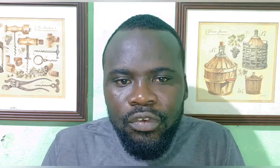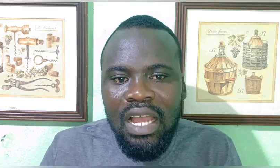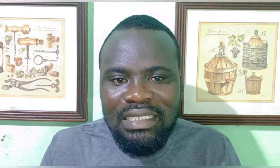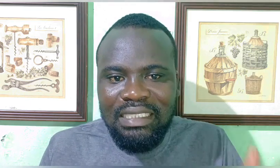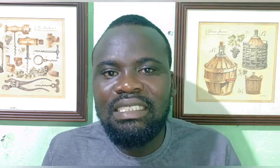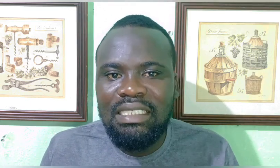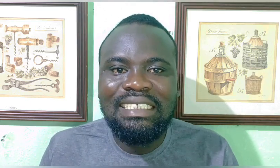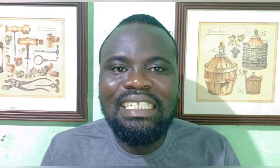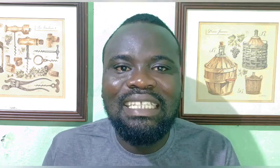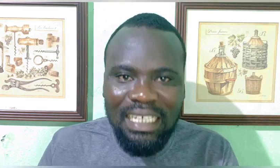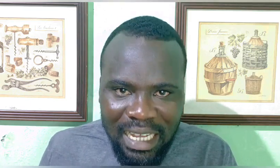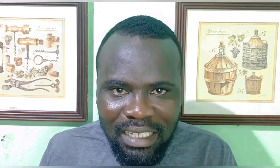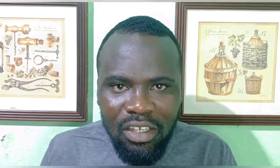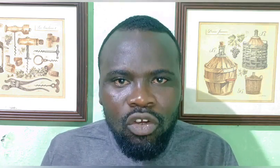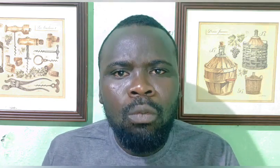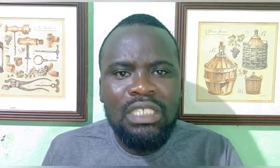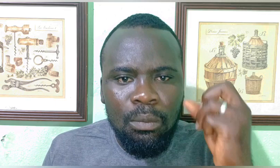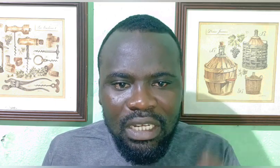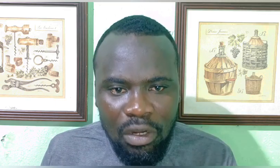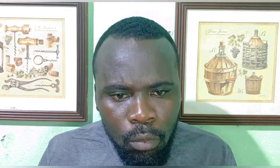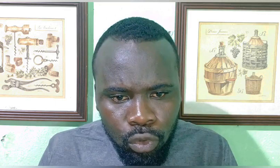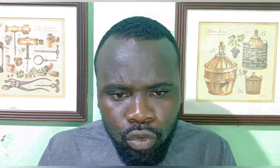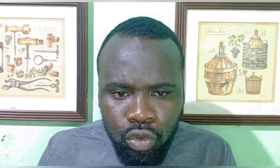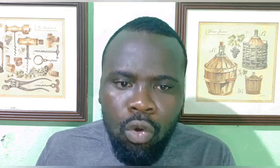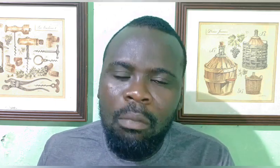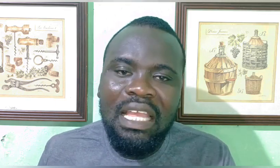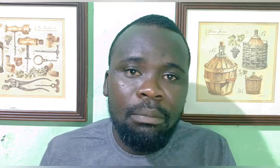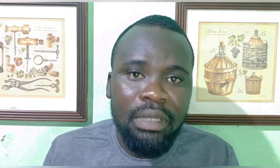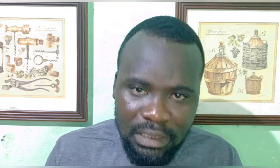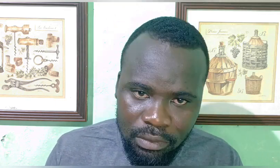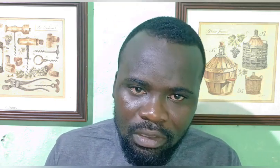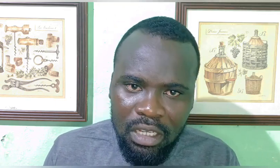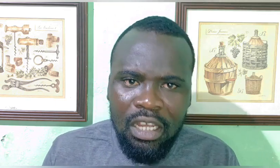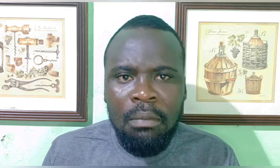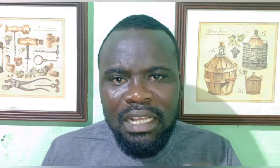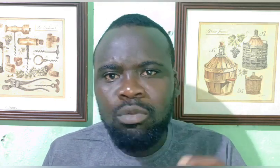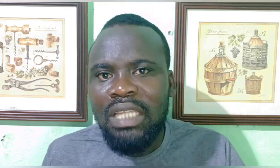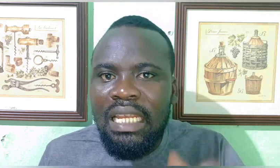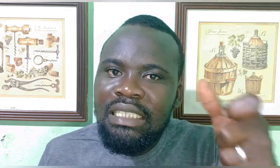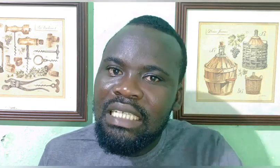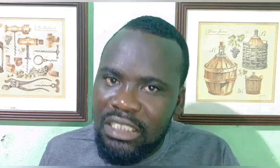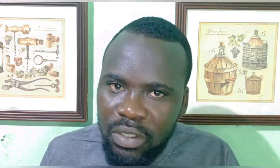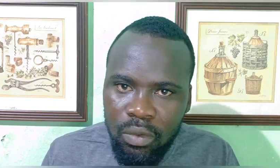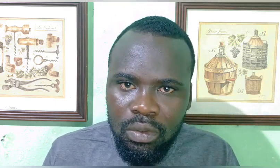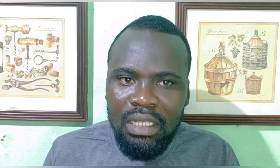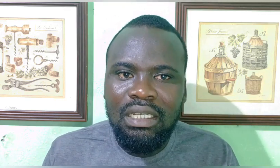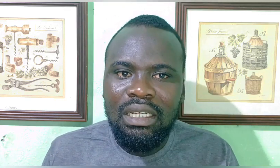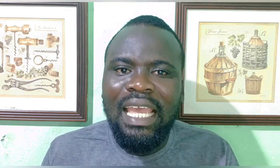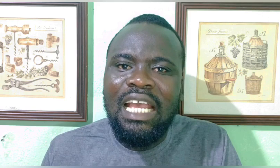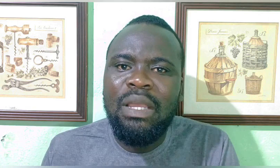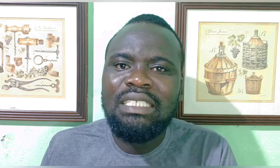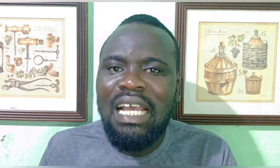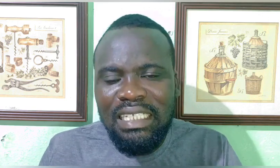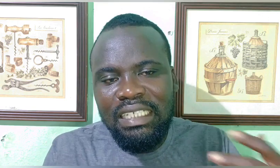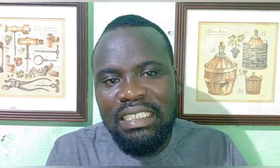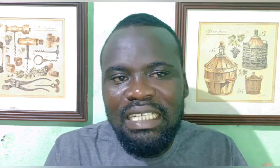a ohwe since 1989. Omo she mu kina na omo tonton Oman companies. But botai na teach re no